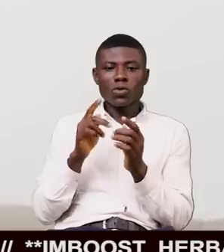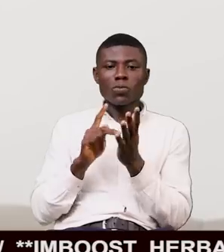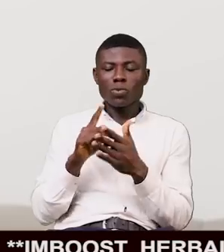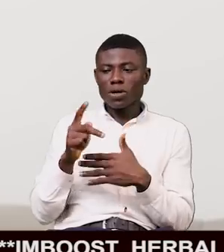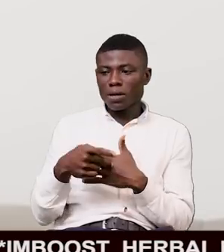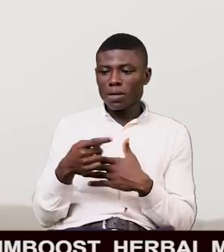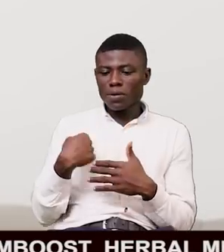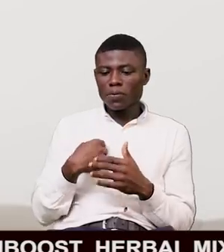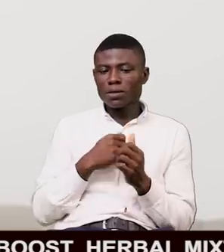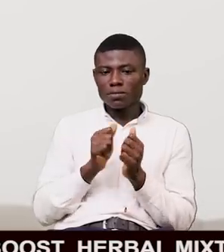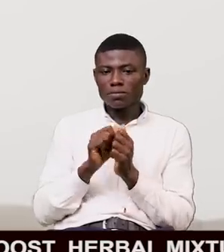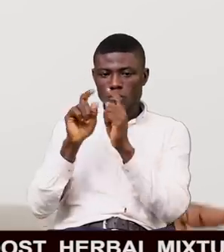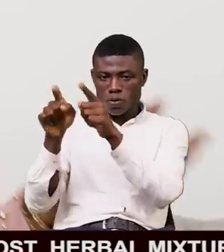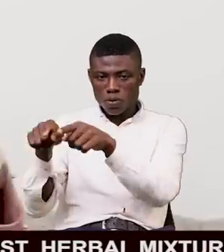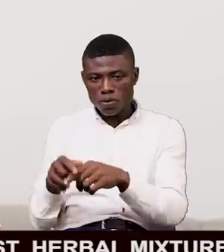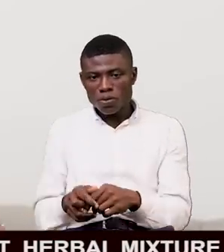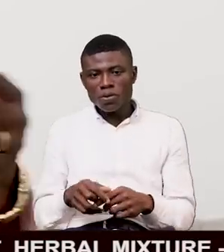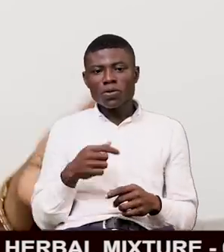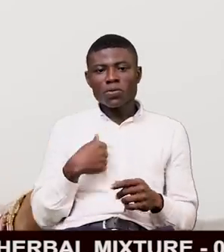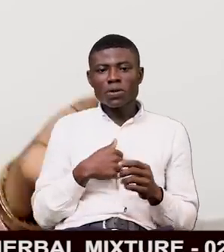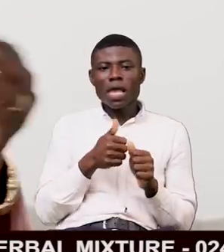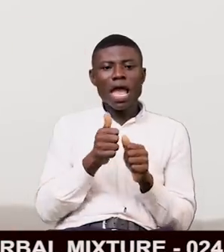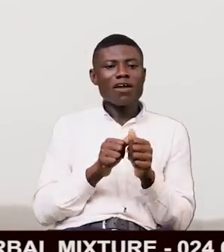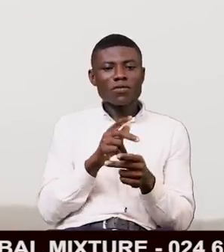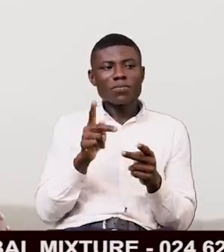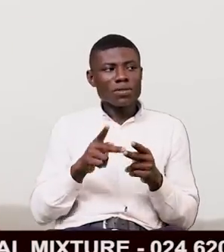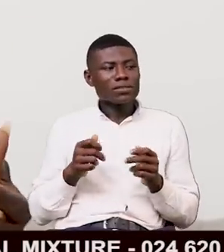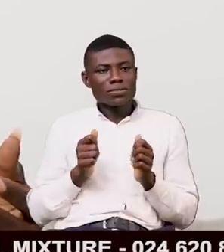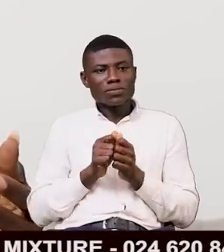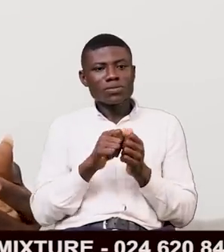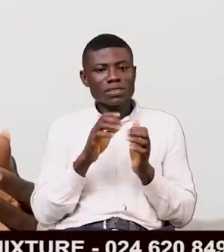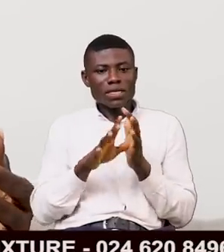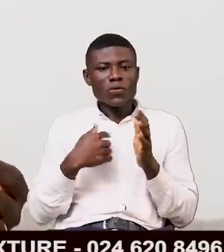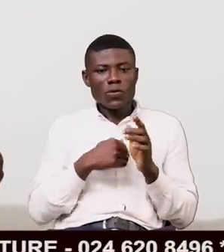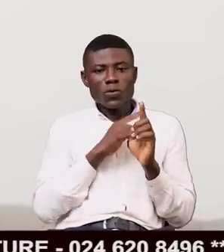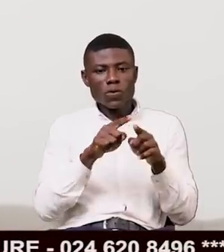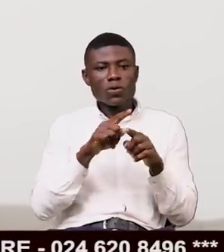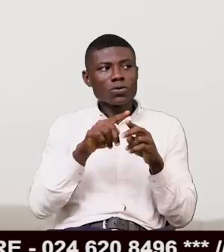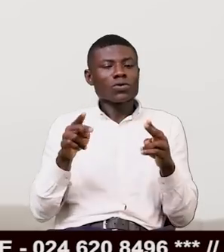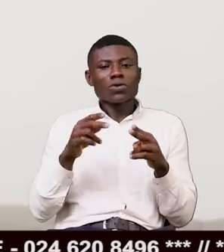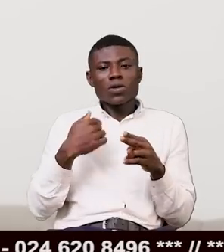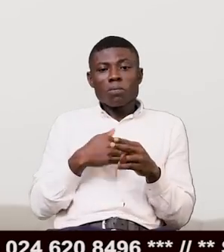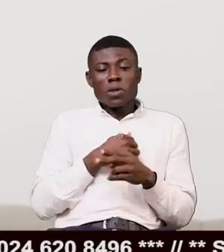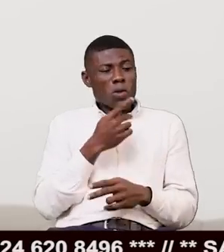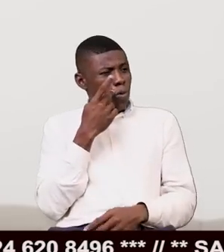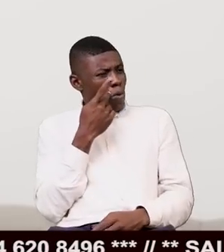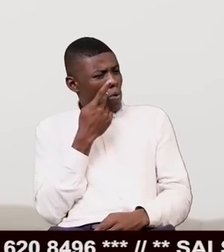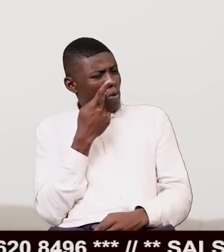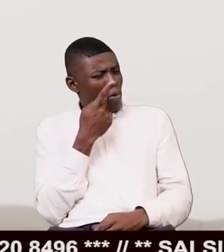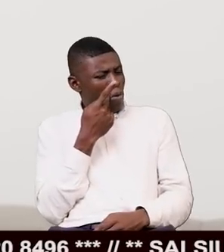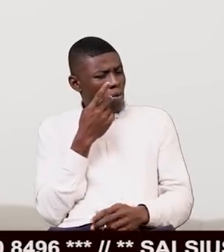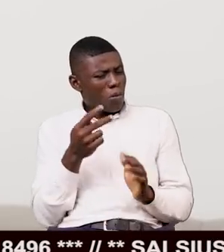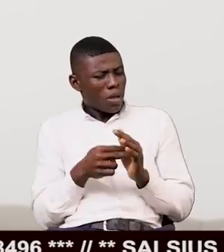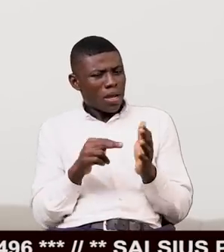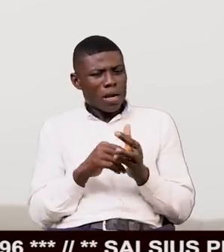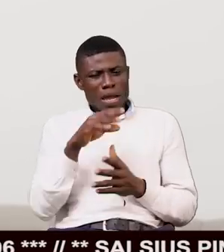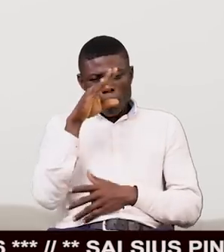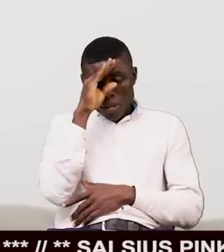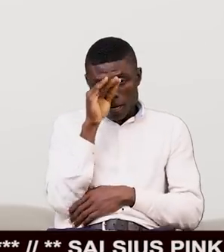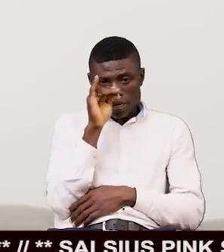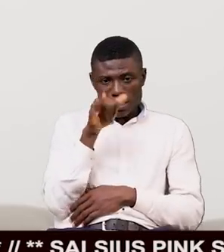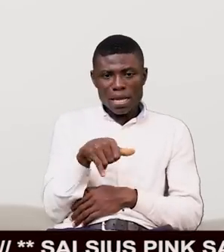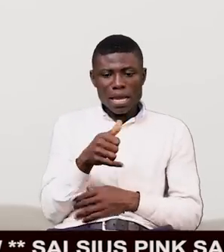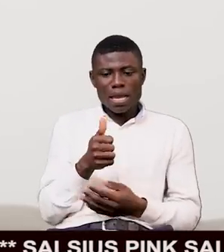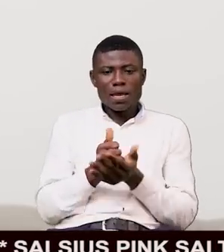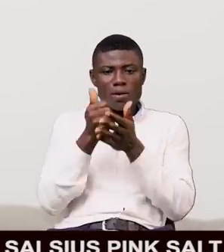me ko ye nam me ko ba bia na obefa me na wo de me ko so me realize se wo ye kan of nipa bia wo